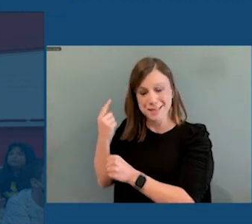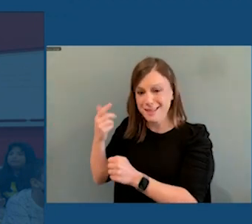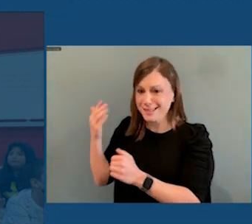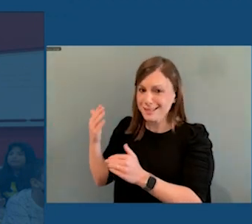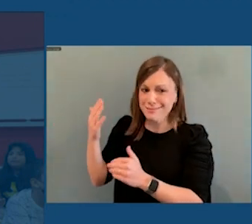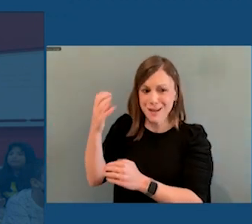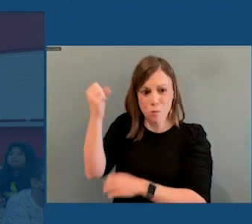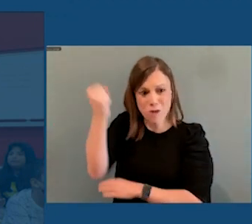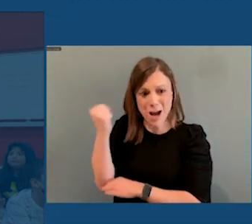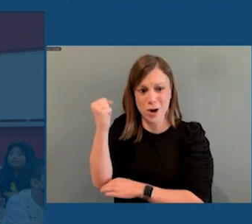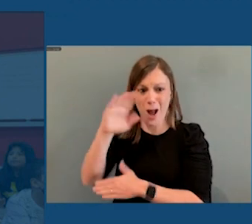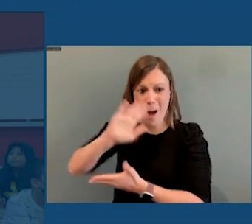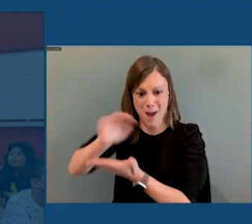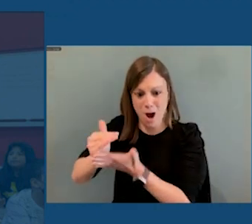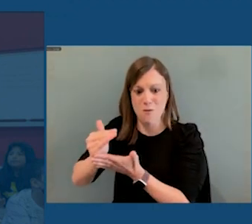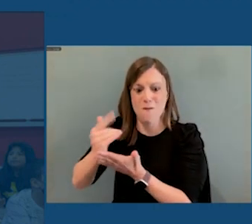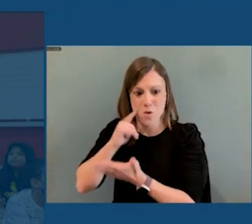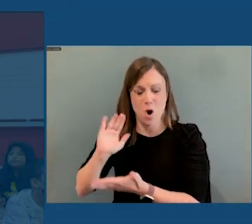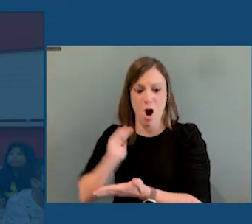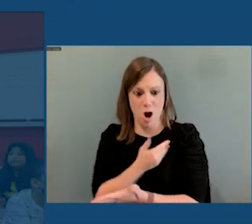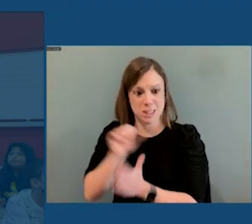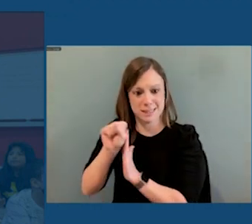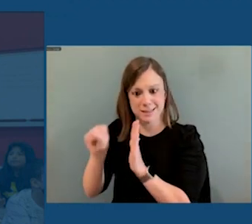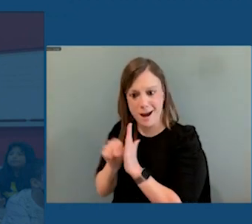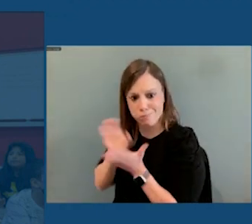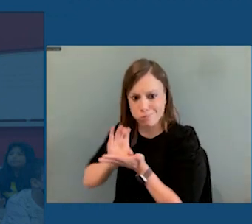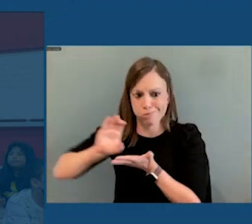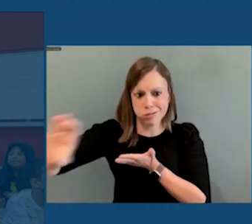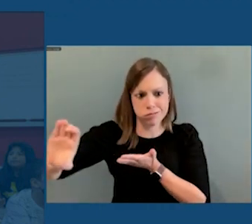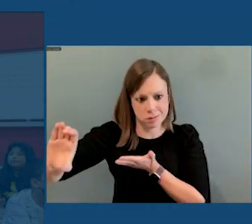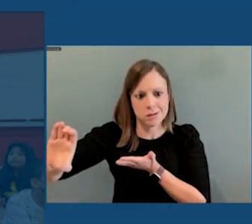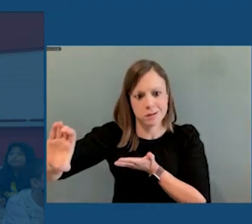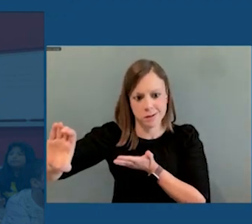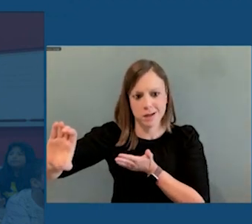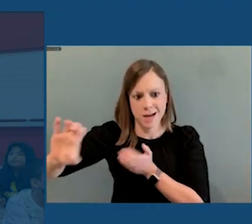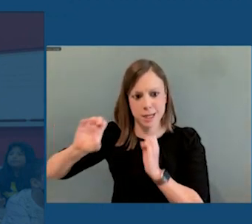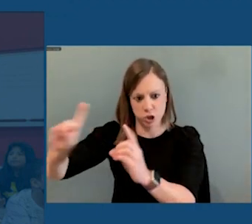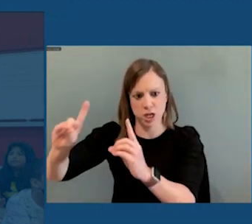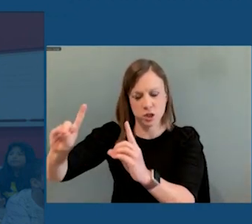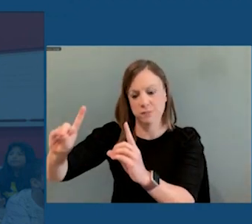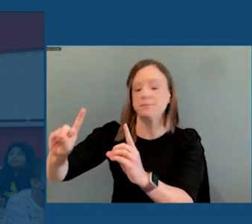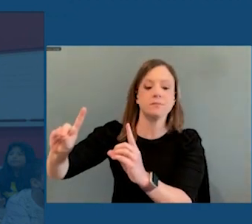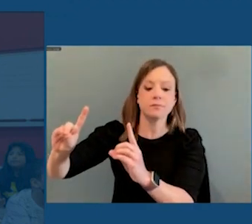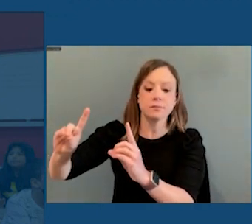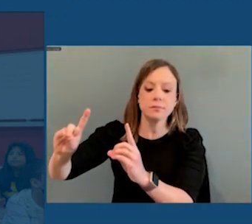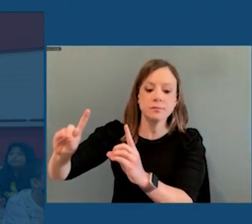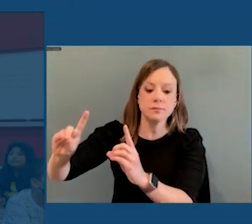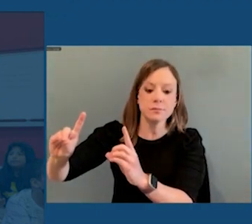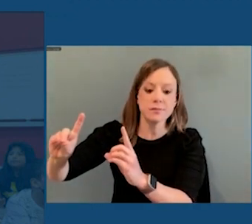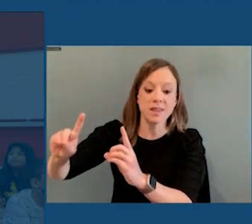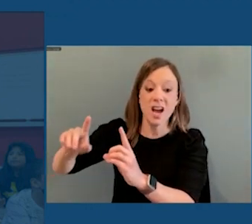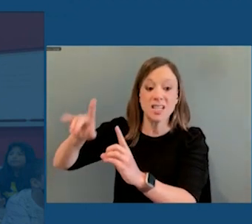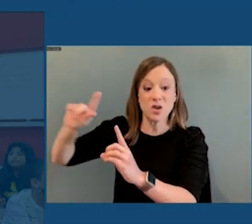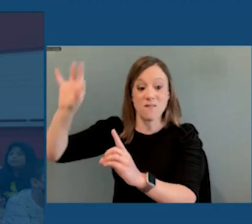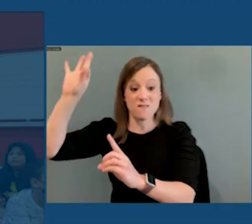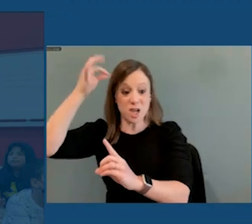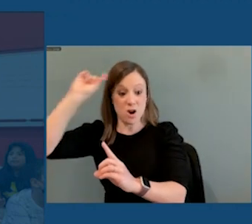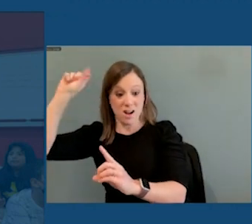between the historic investment from the state and the infusion that was there from the federal government in pandemic